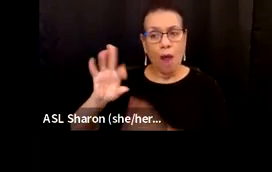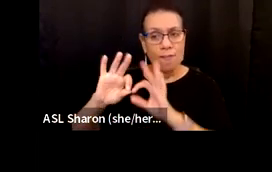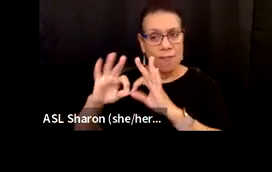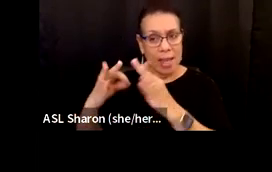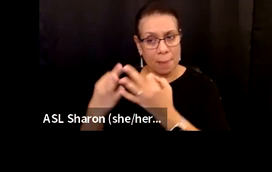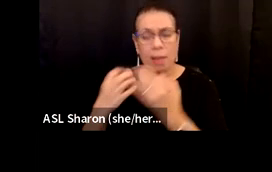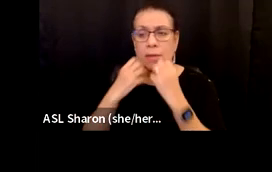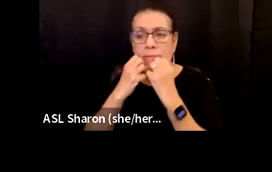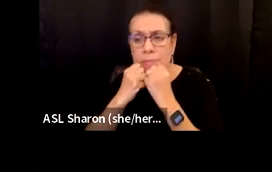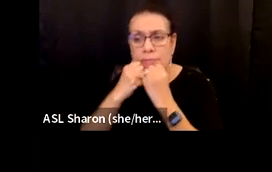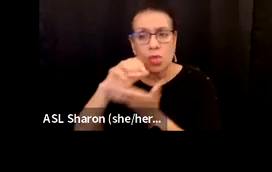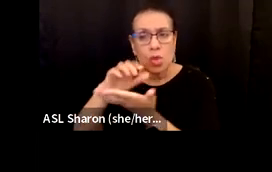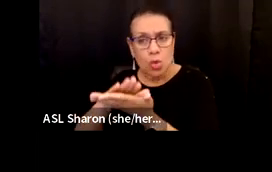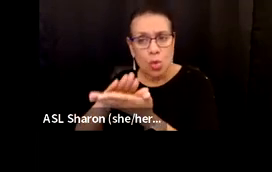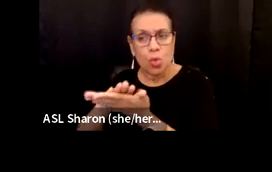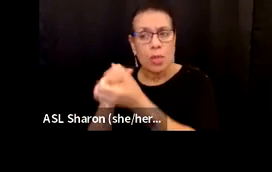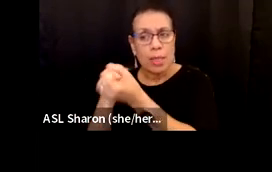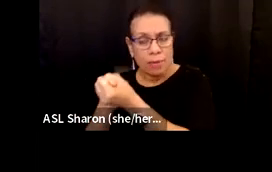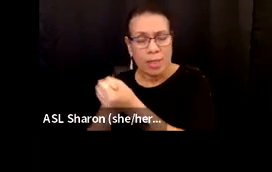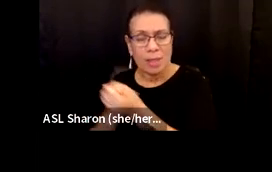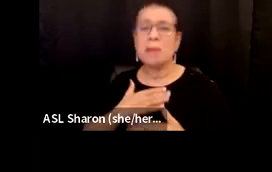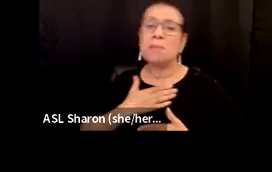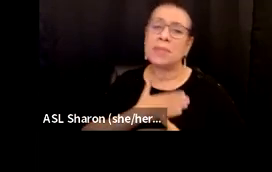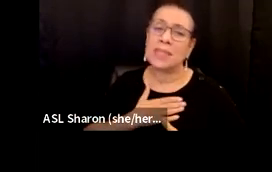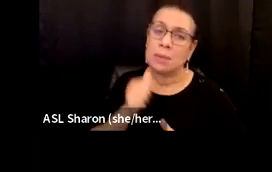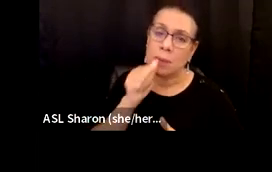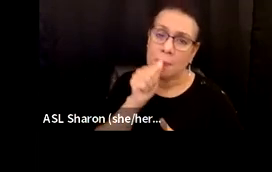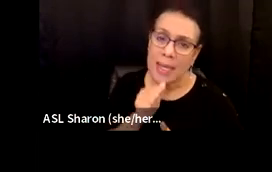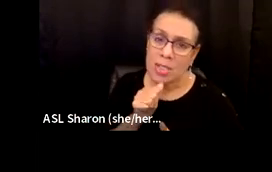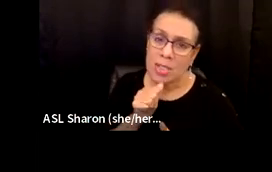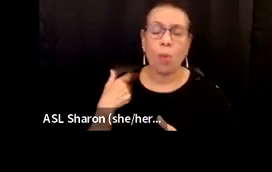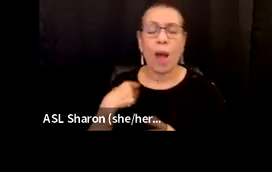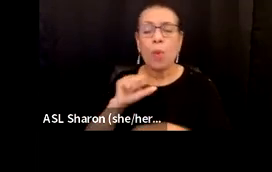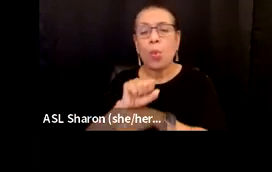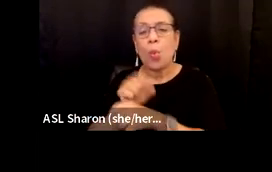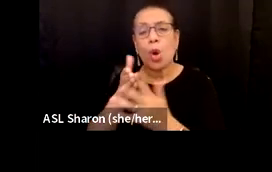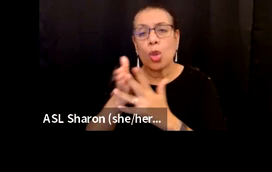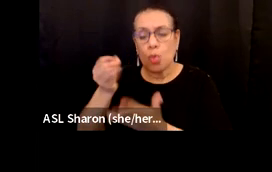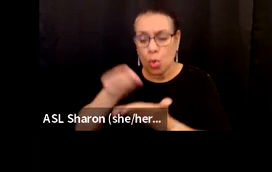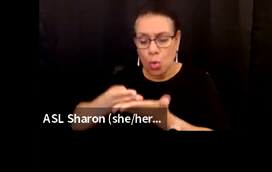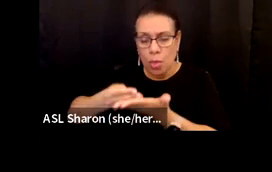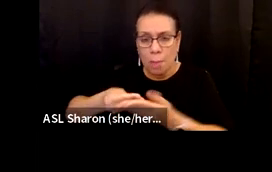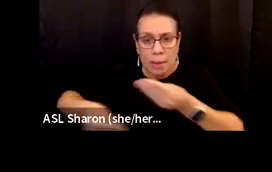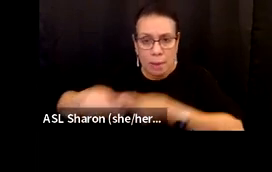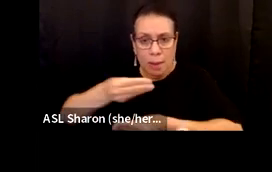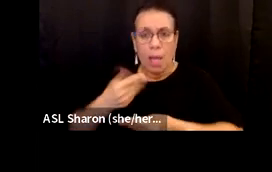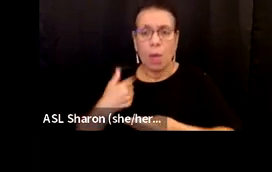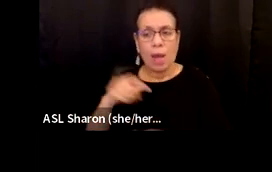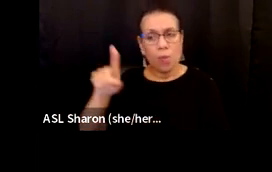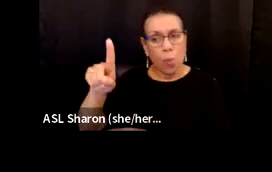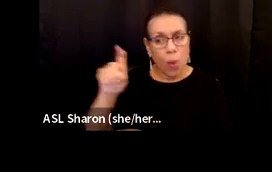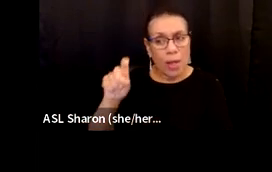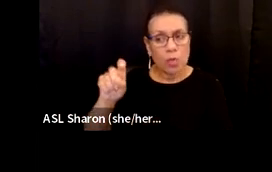their advocacy i hope they will be patient with us as we work through the budgeting process and we weigh all 125 schools